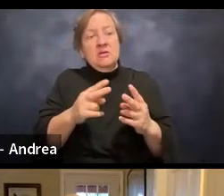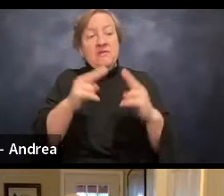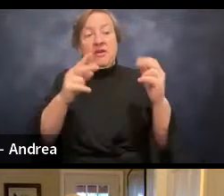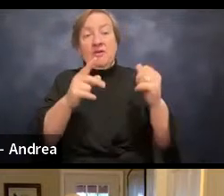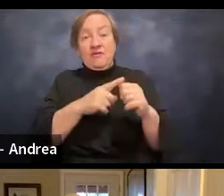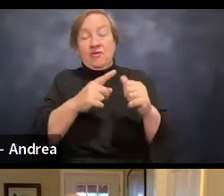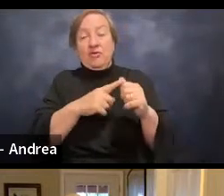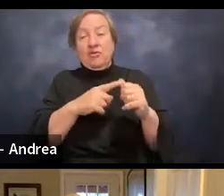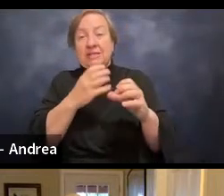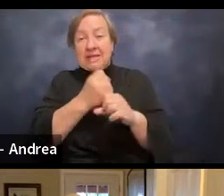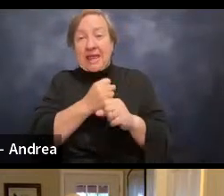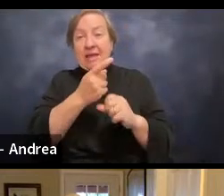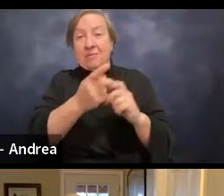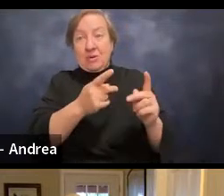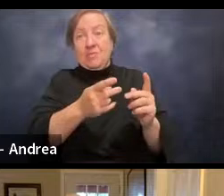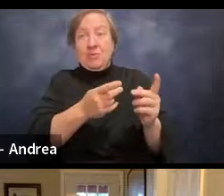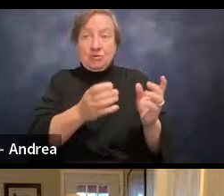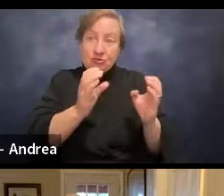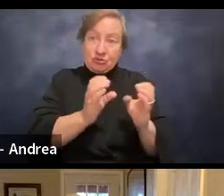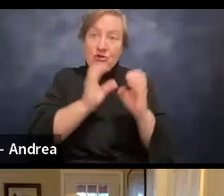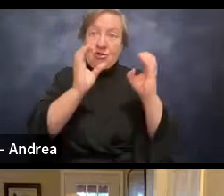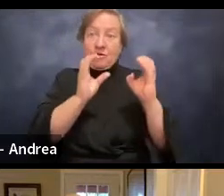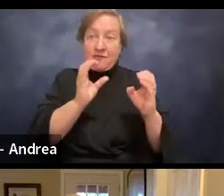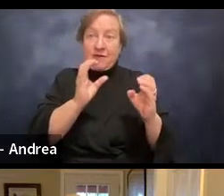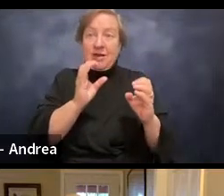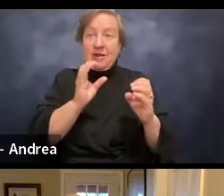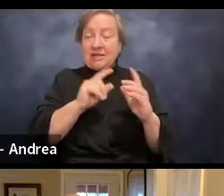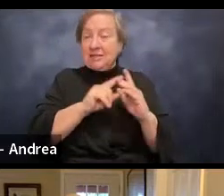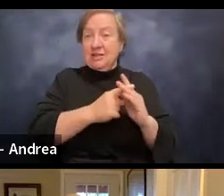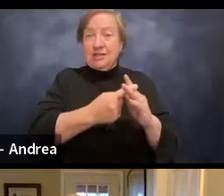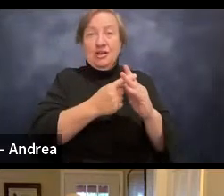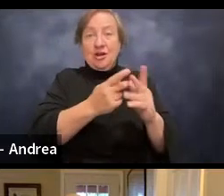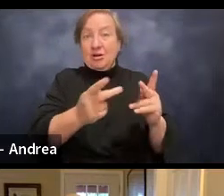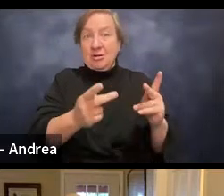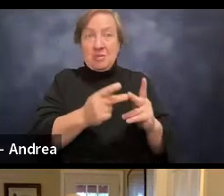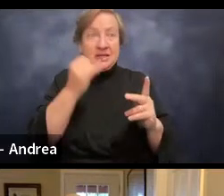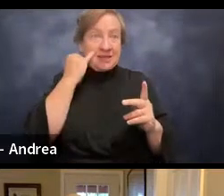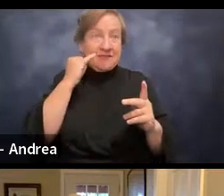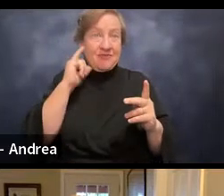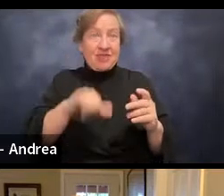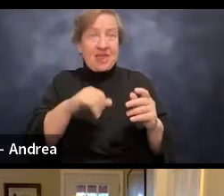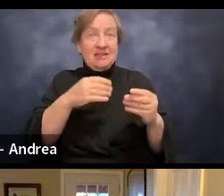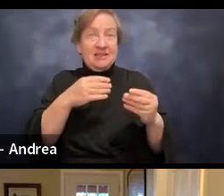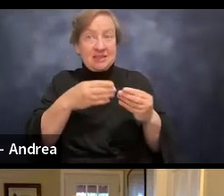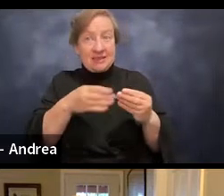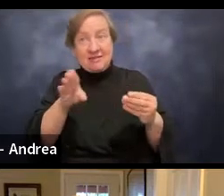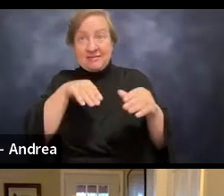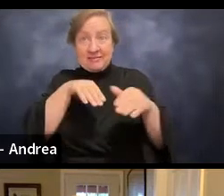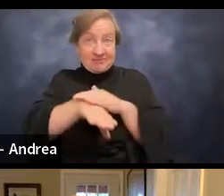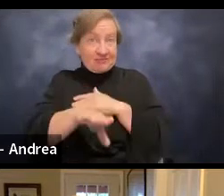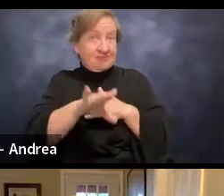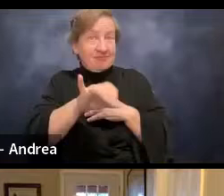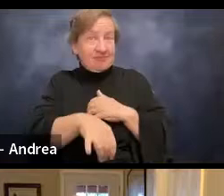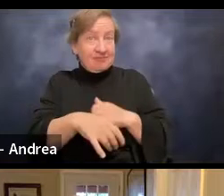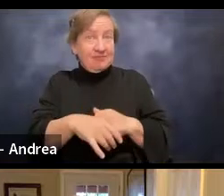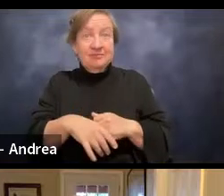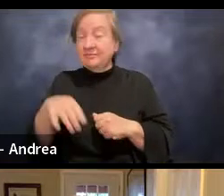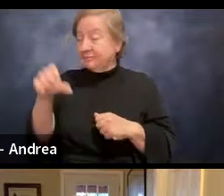getting people certified is like a starting point if that's the gateway into this.